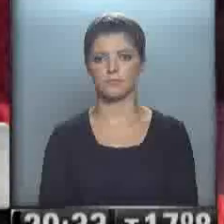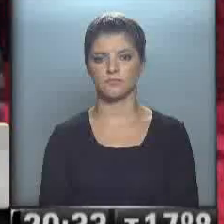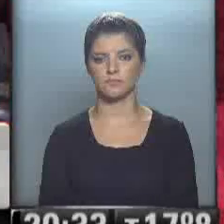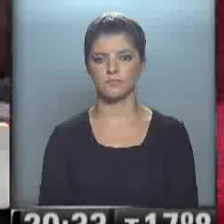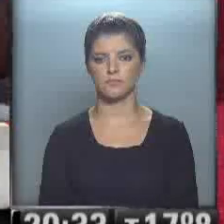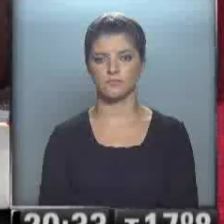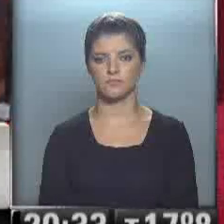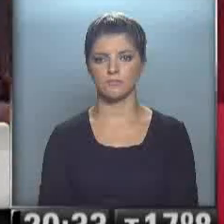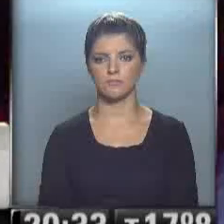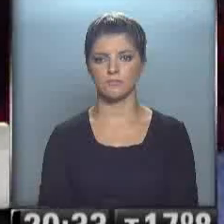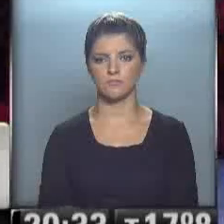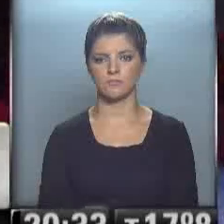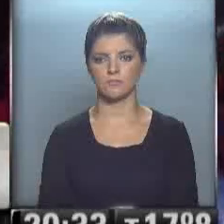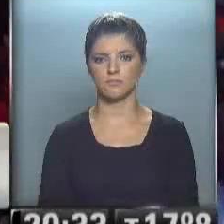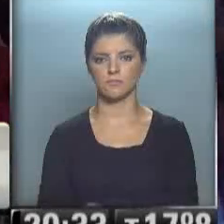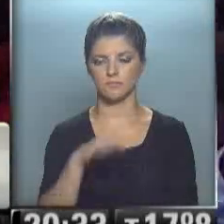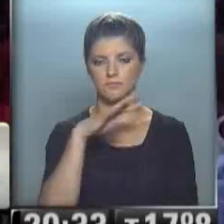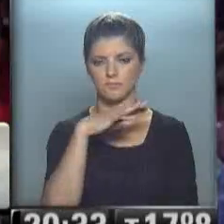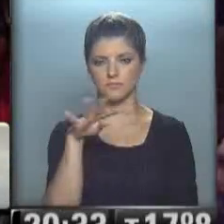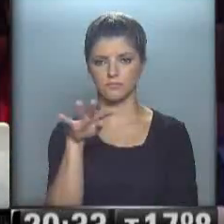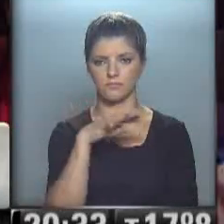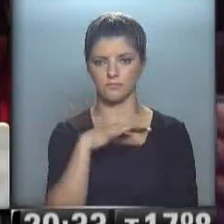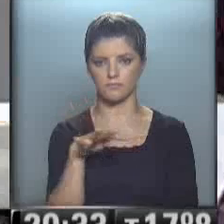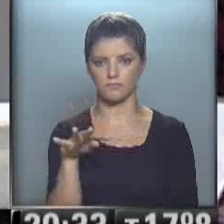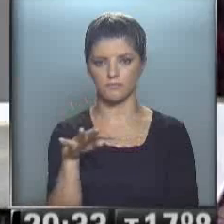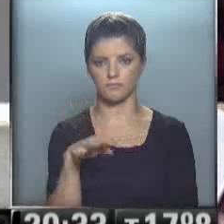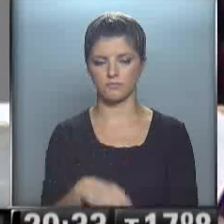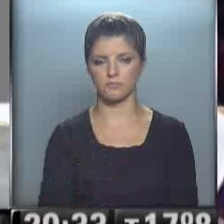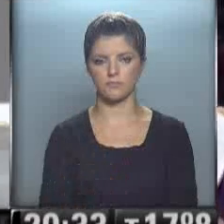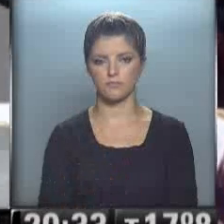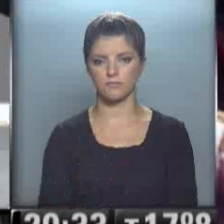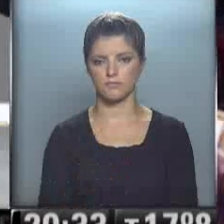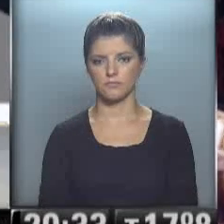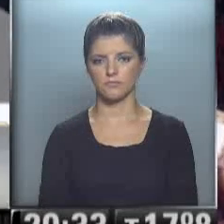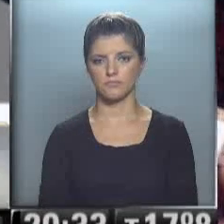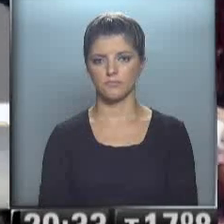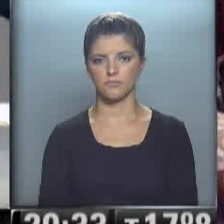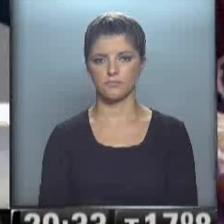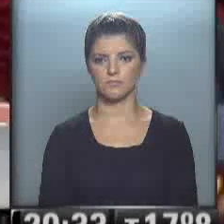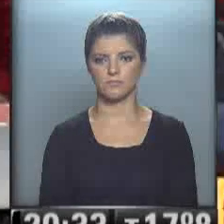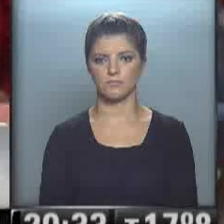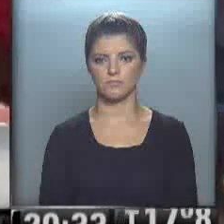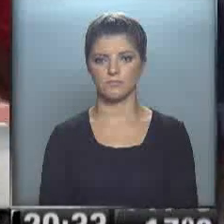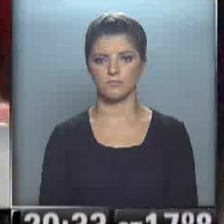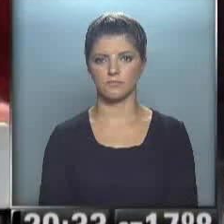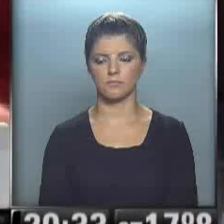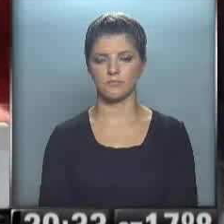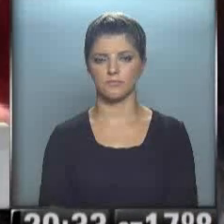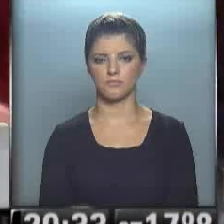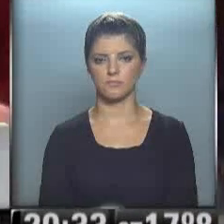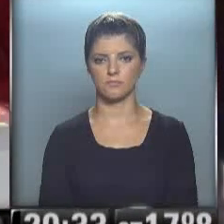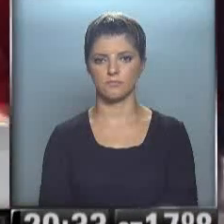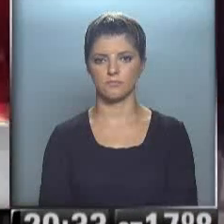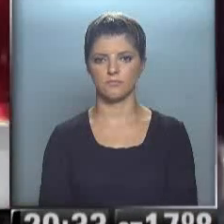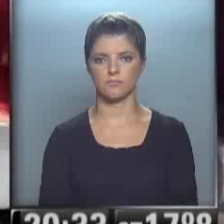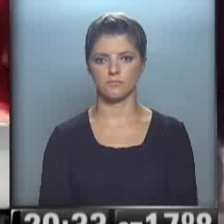mother, any parent, any father to stand up and be counted. This is a time for people, or well-meaning people, to stand up and be